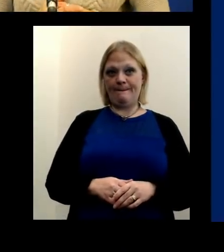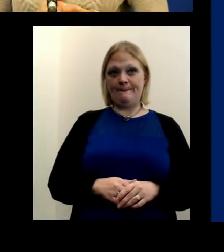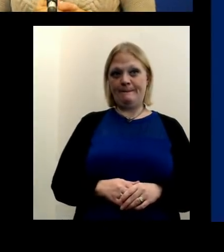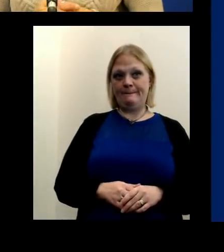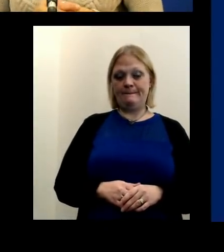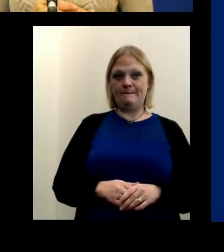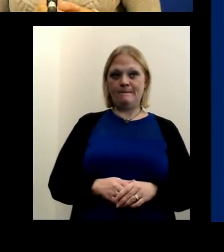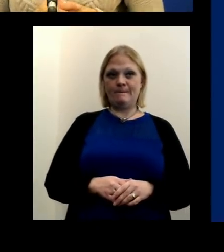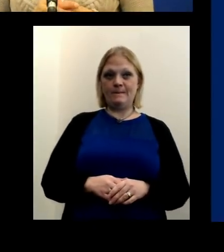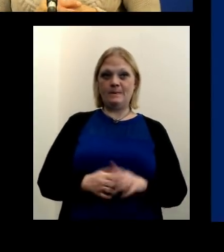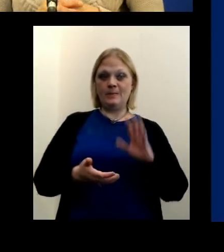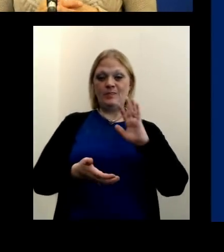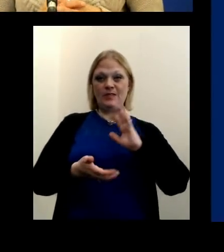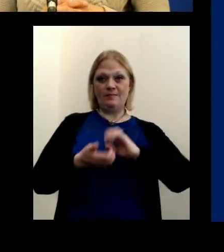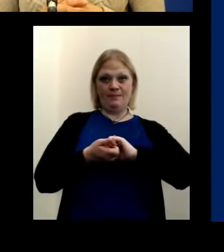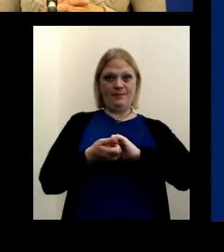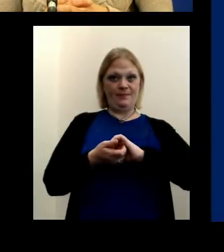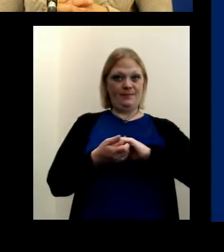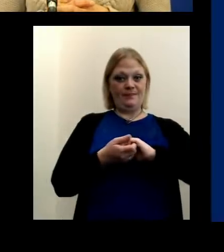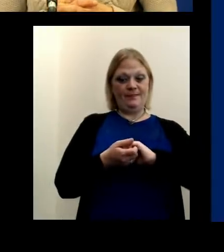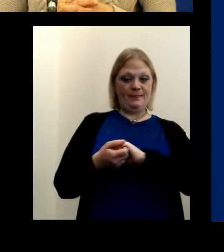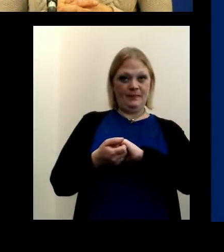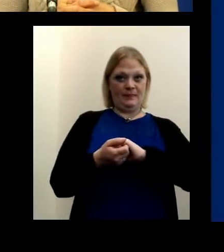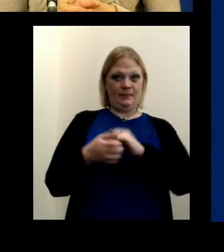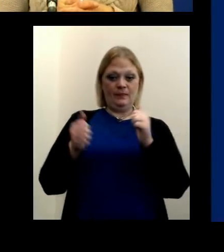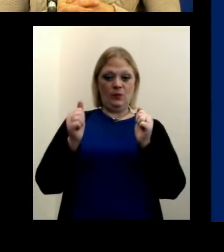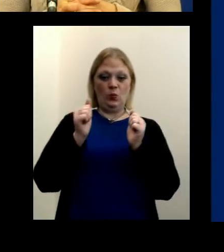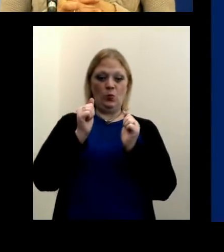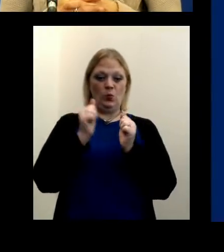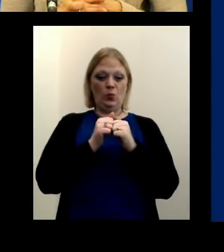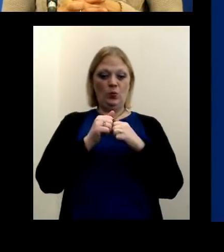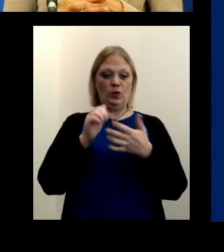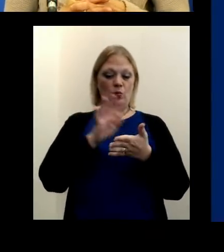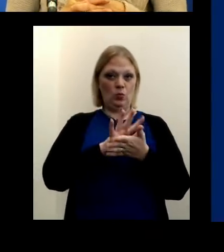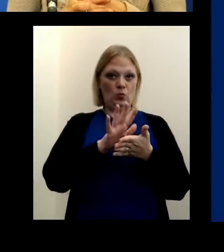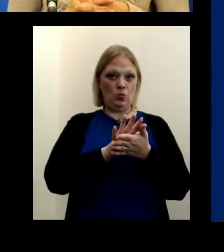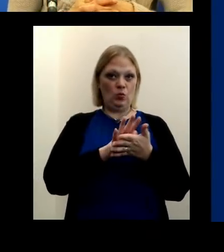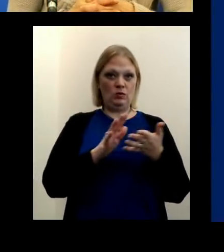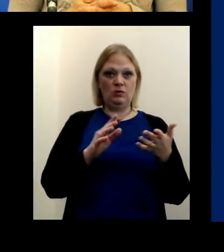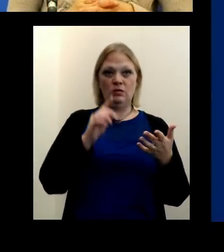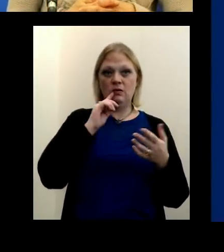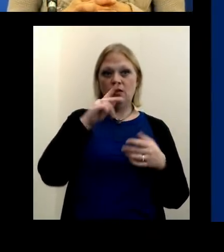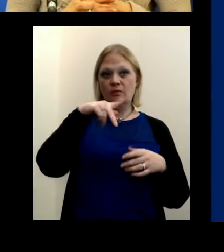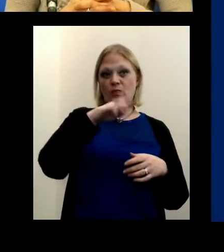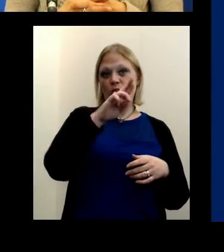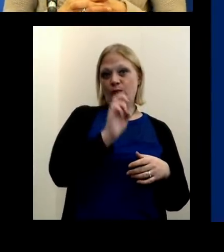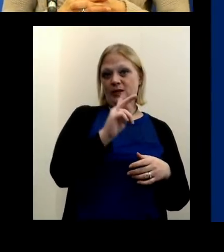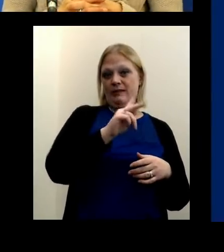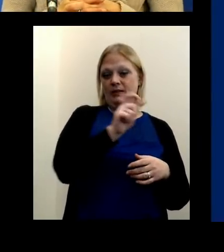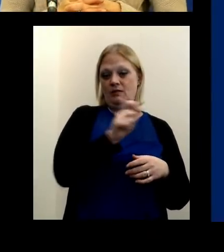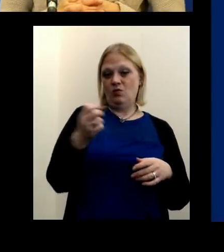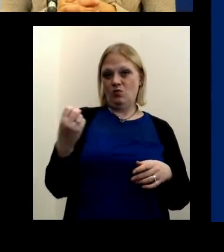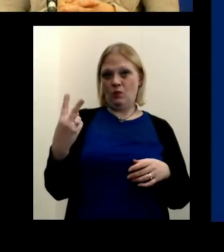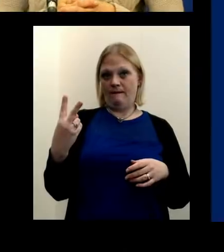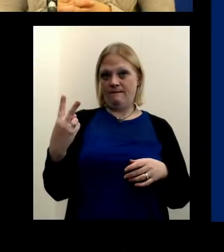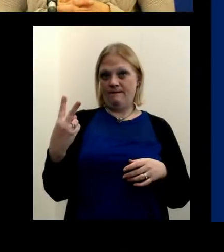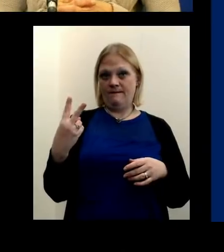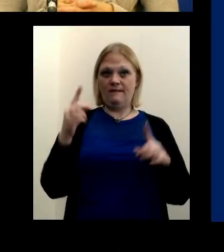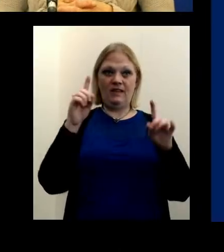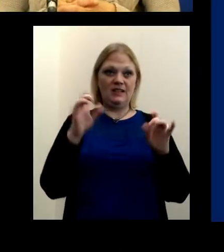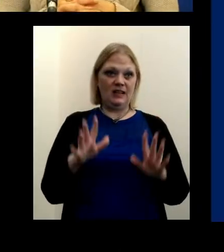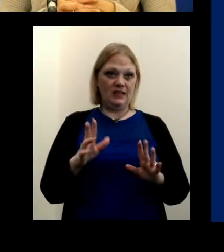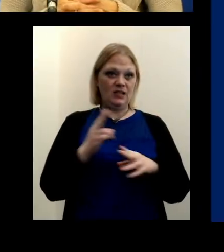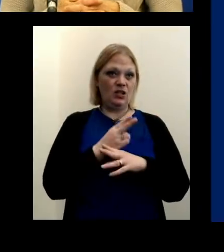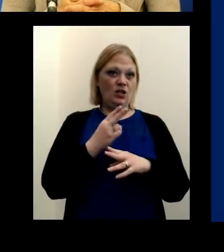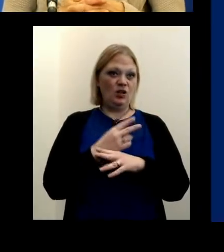updates with our partnering with our local schools and school districts of pre-K to 12 with regarding testing using